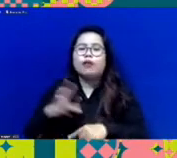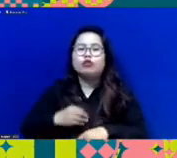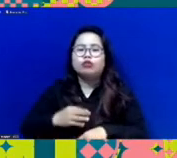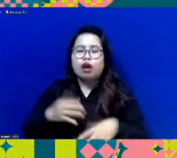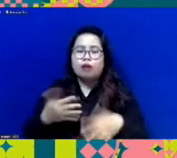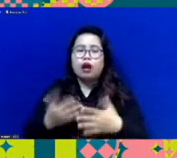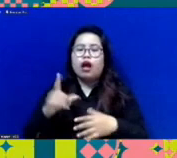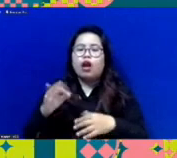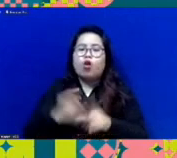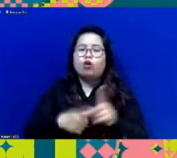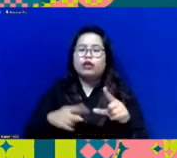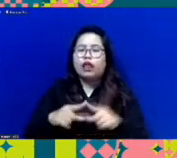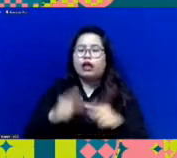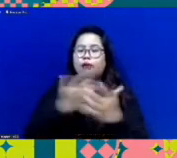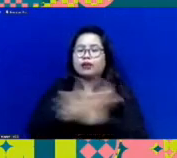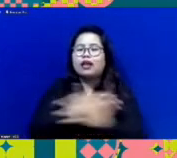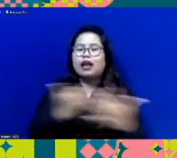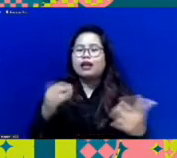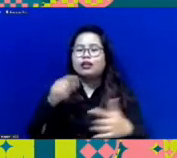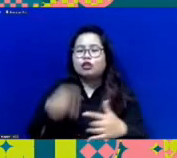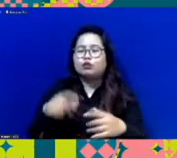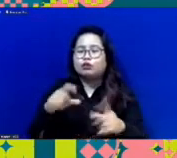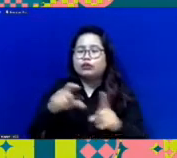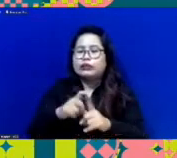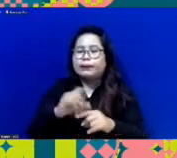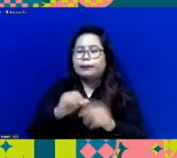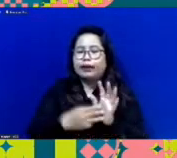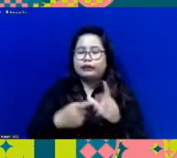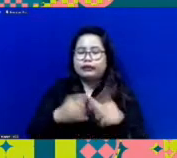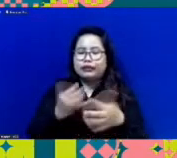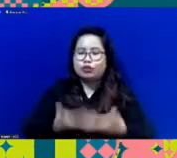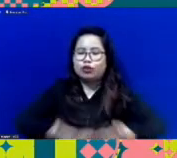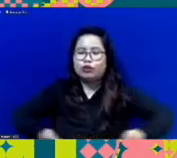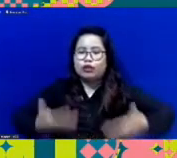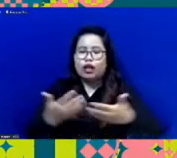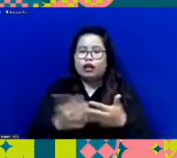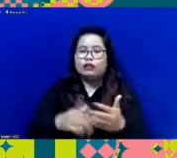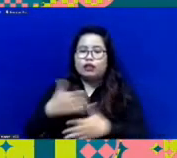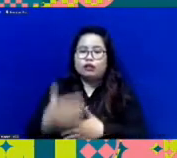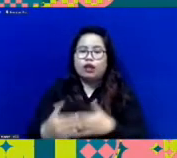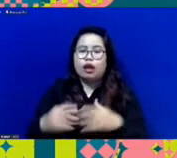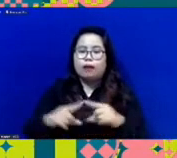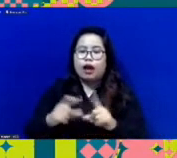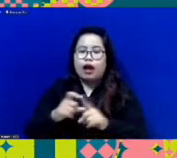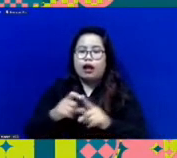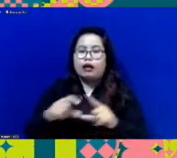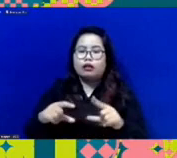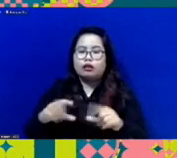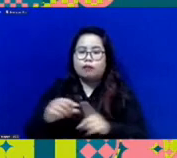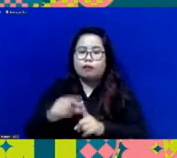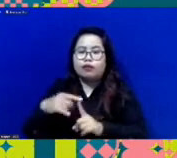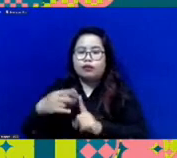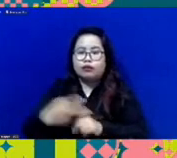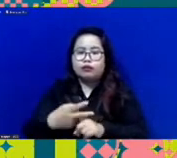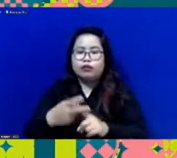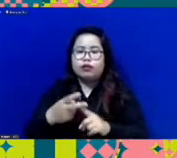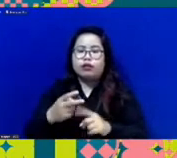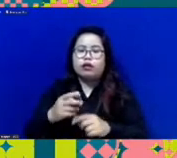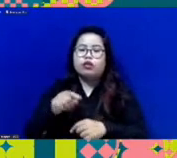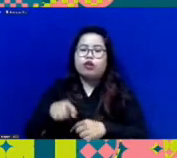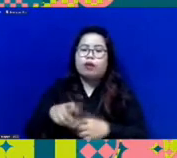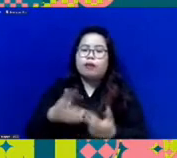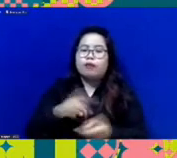dimension. But then for to adapt to the future of changes in technology, in innovation, then we create these